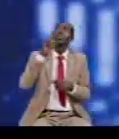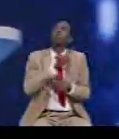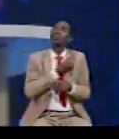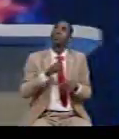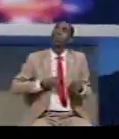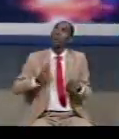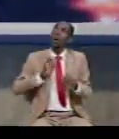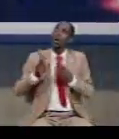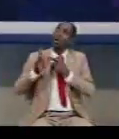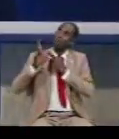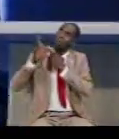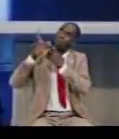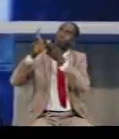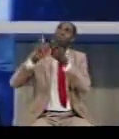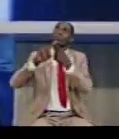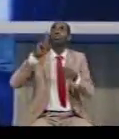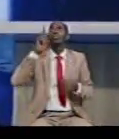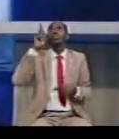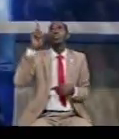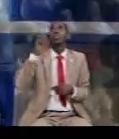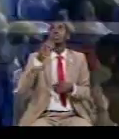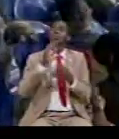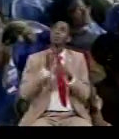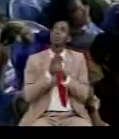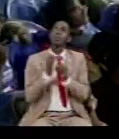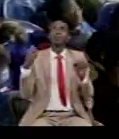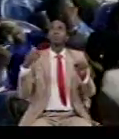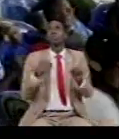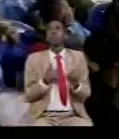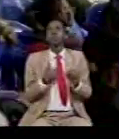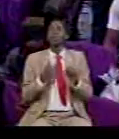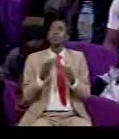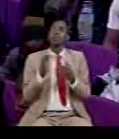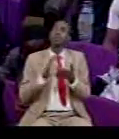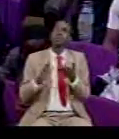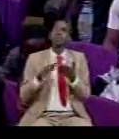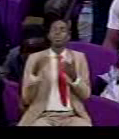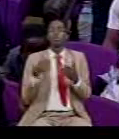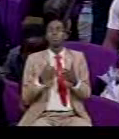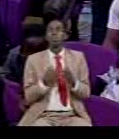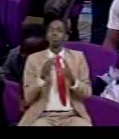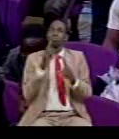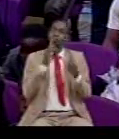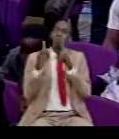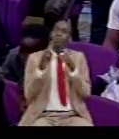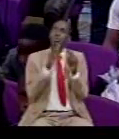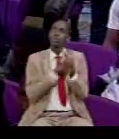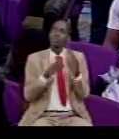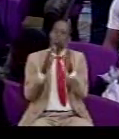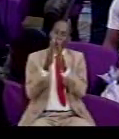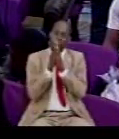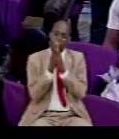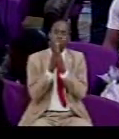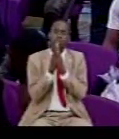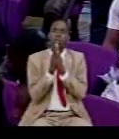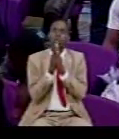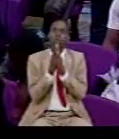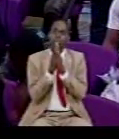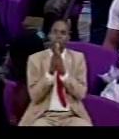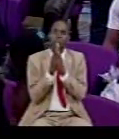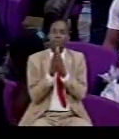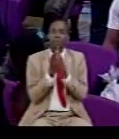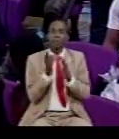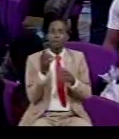come. Lord, I come. You raise up that hand and then you stand up. God bless you there.